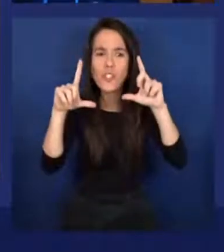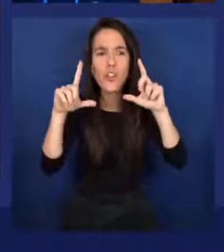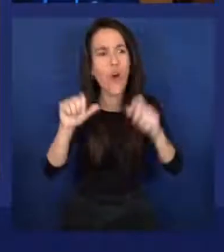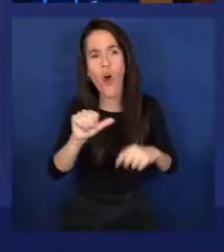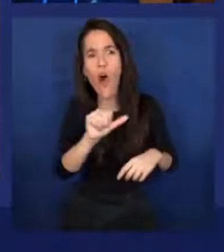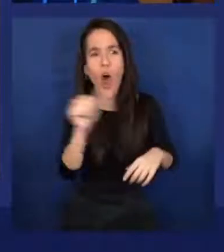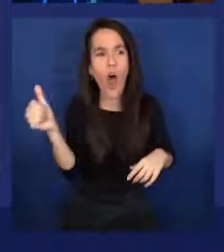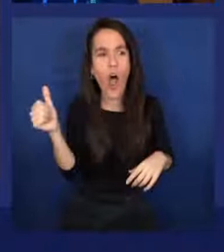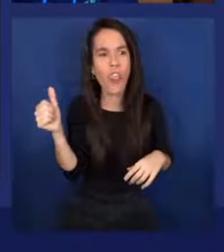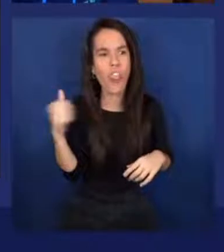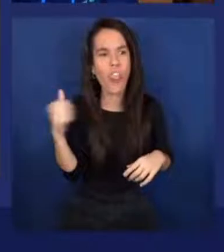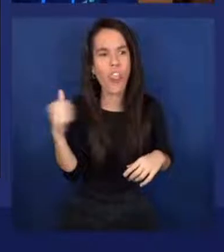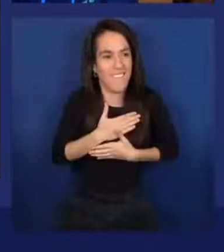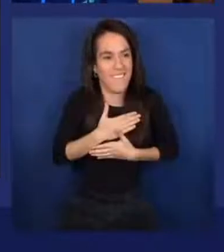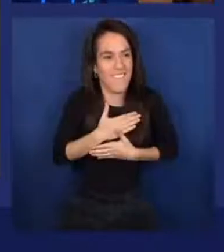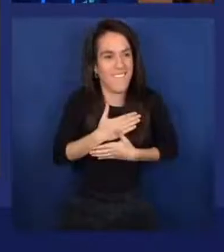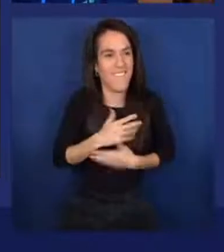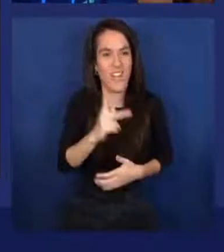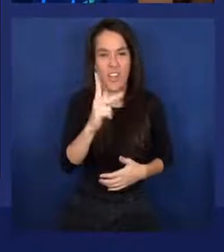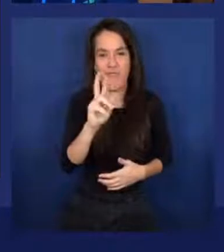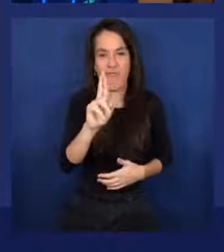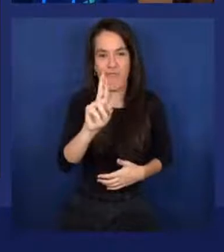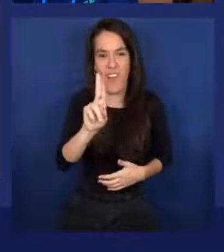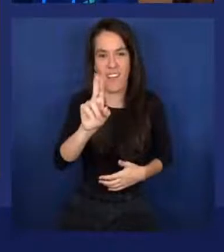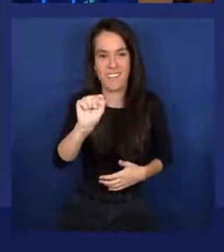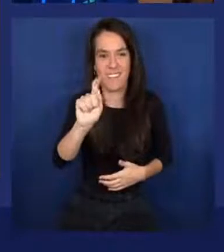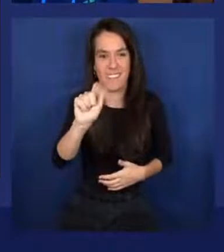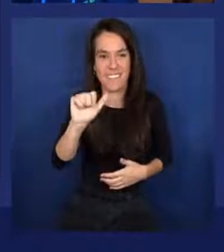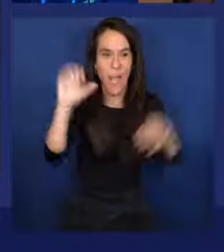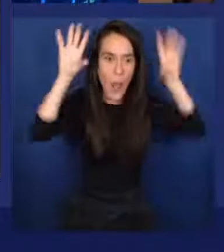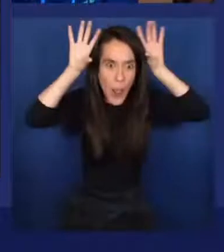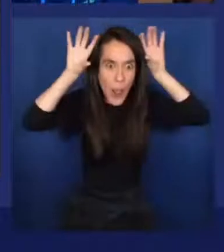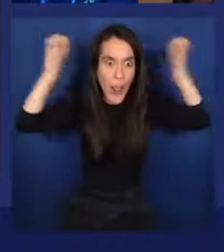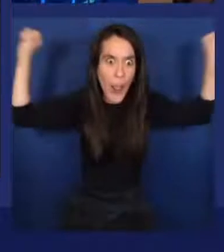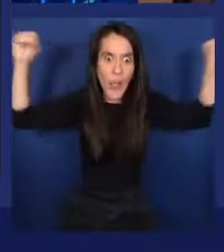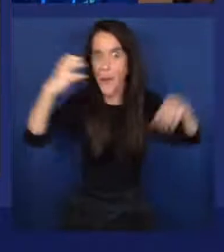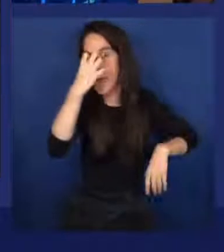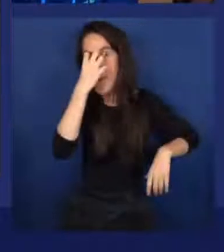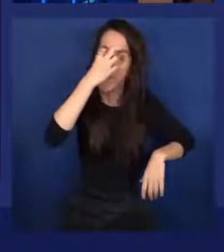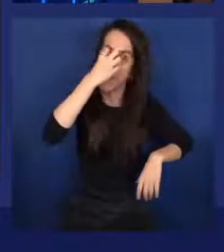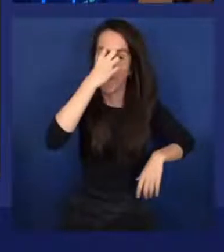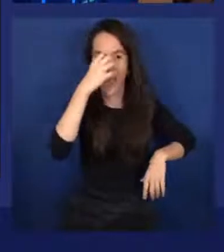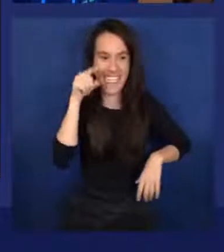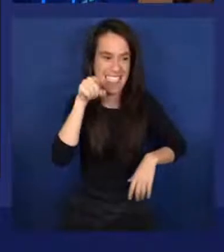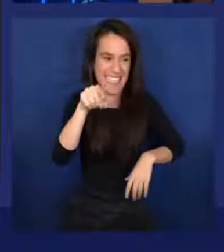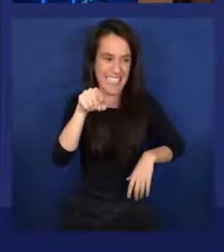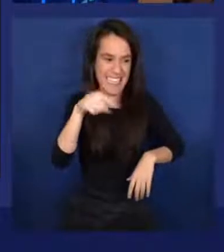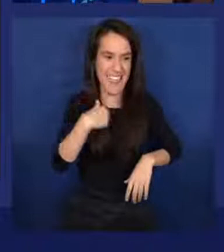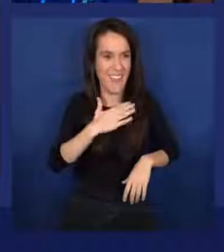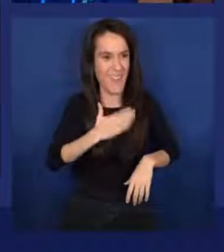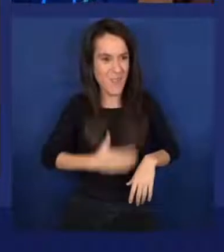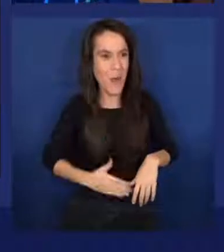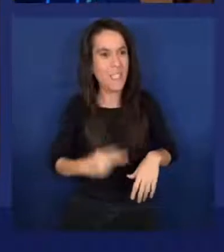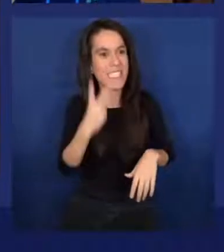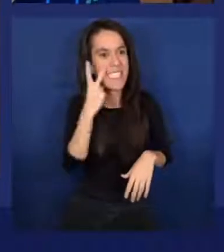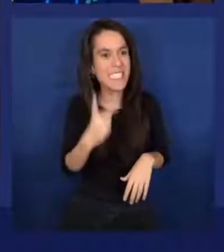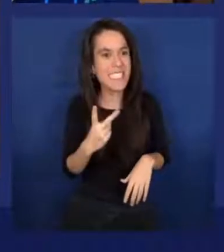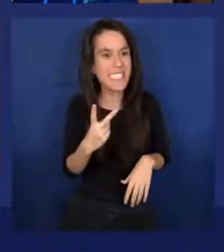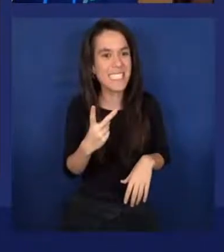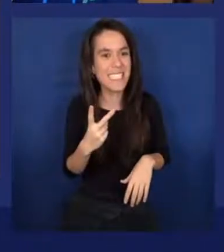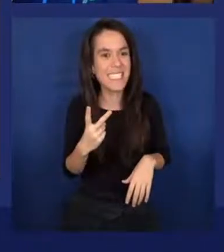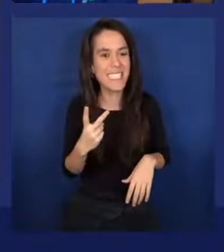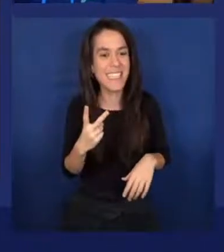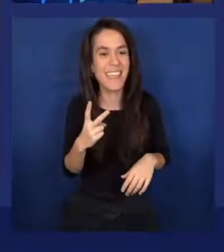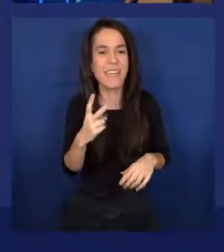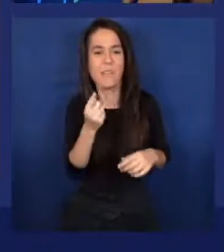All right, good. Okay. We go with Krusty. So the same. We want to save some test images. So we take the upper part of it